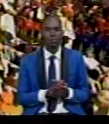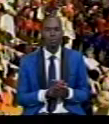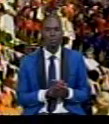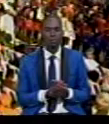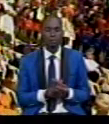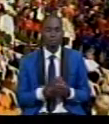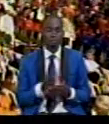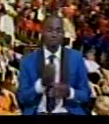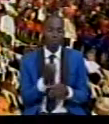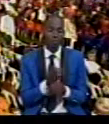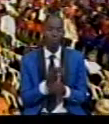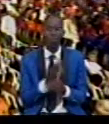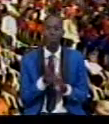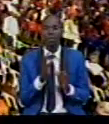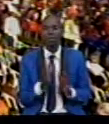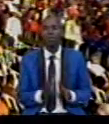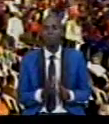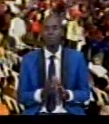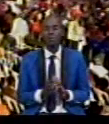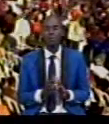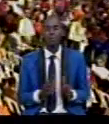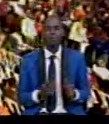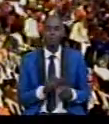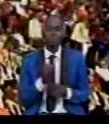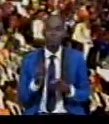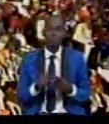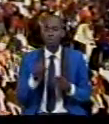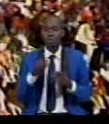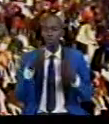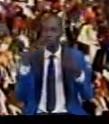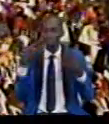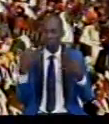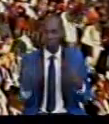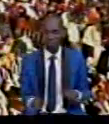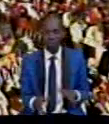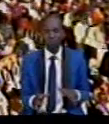Counselors, even when you finish, remain where you are.